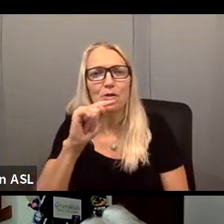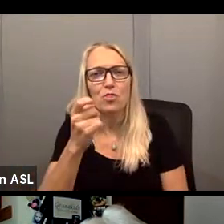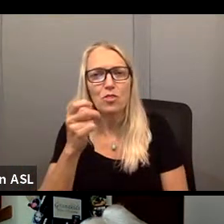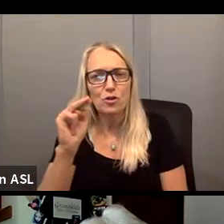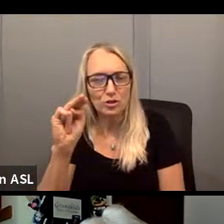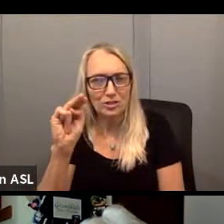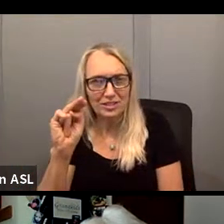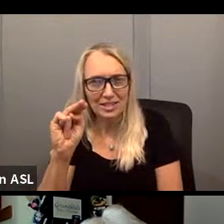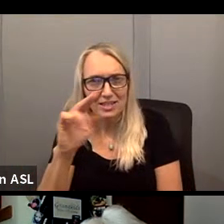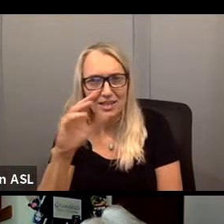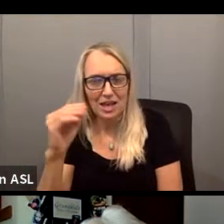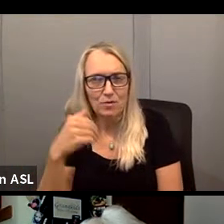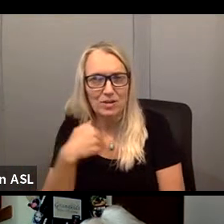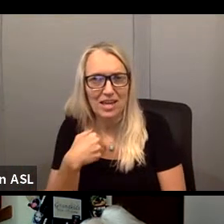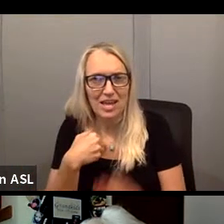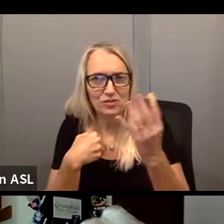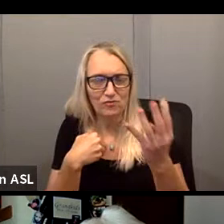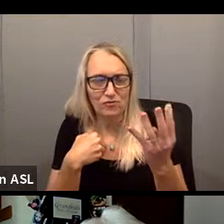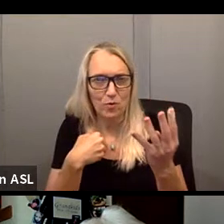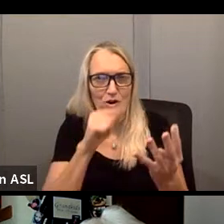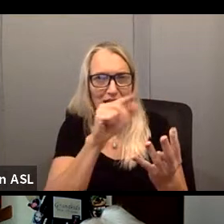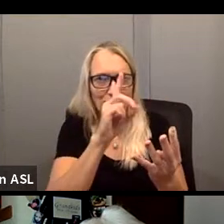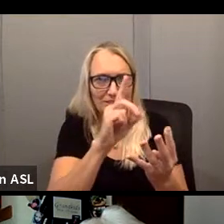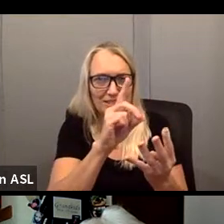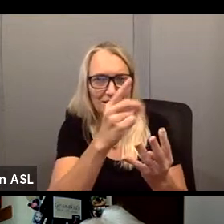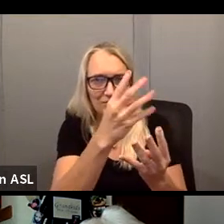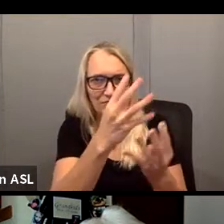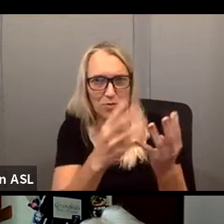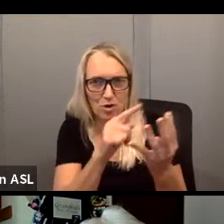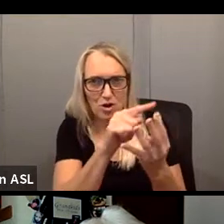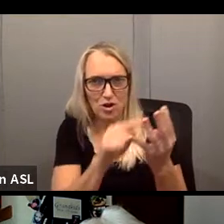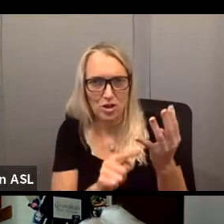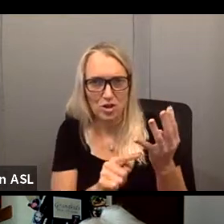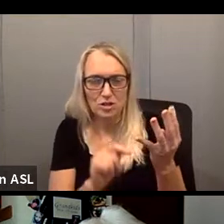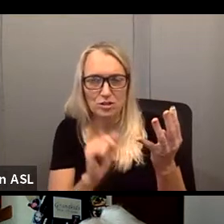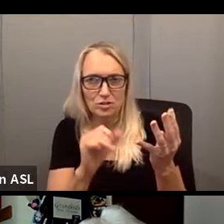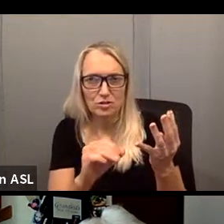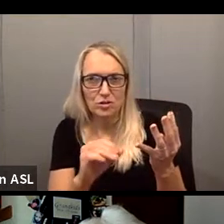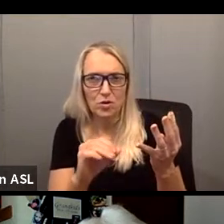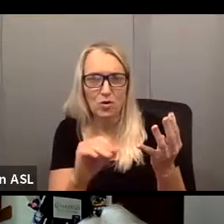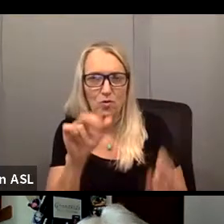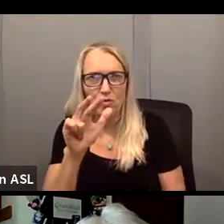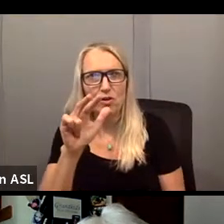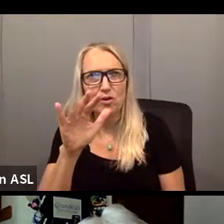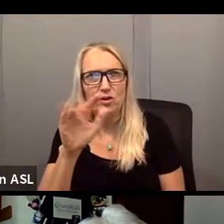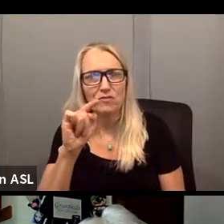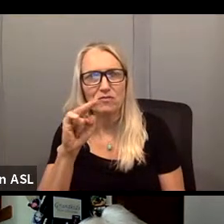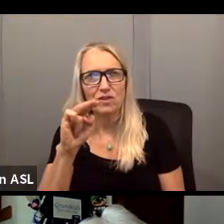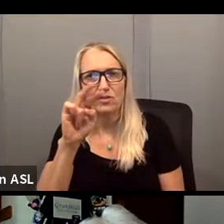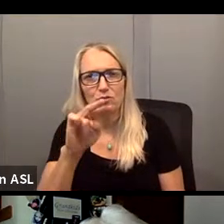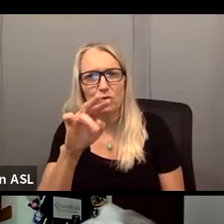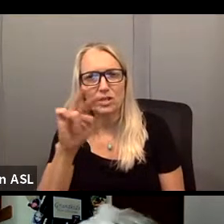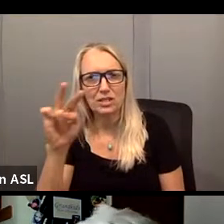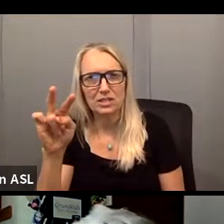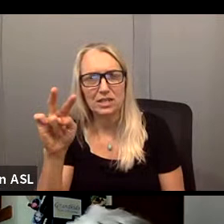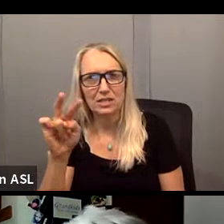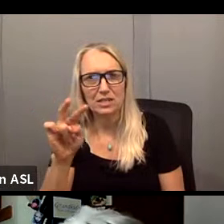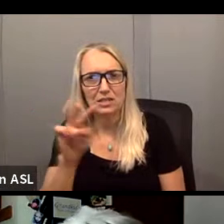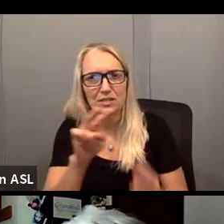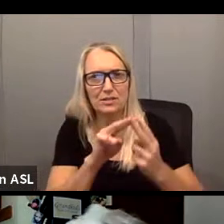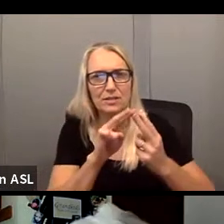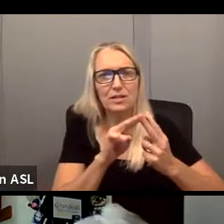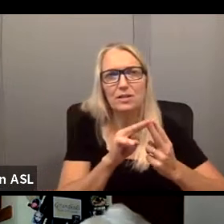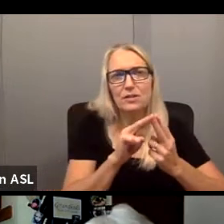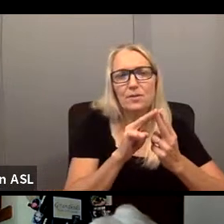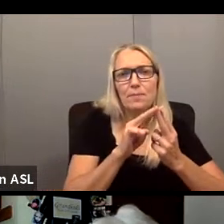has 4 legislative districts, and I think the 35th and the 22nd